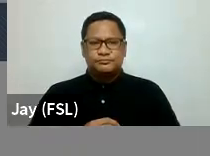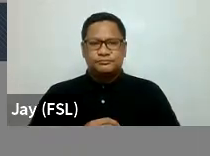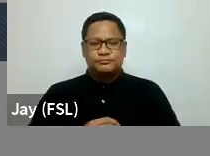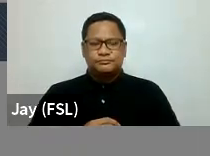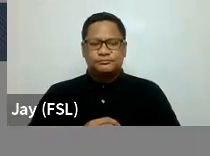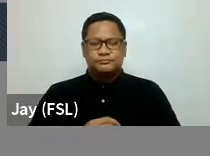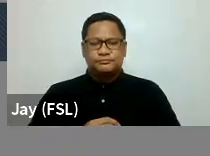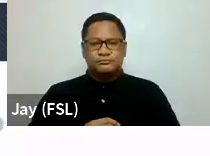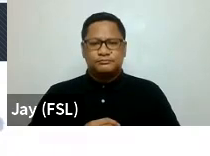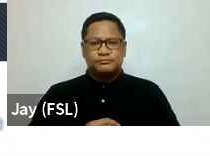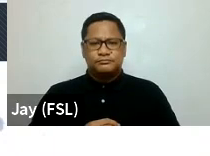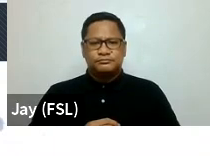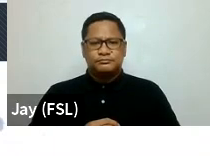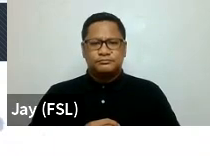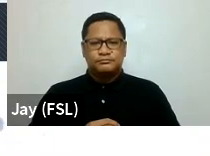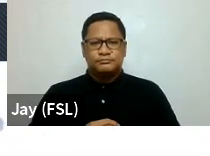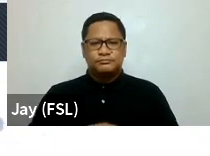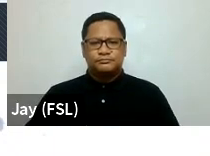let me,